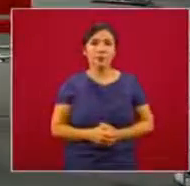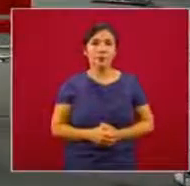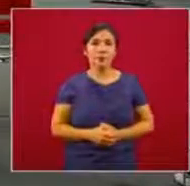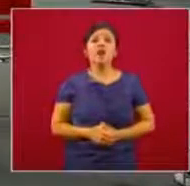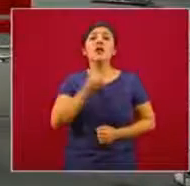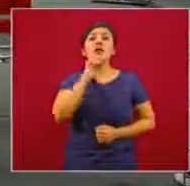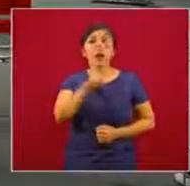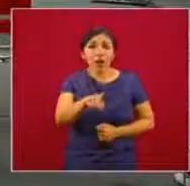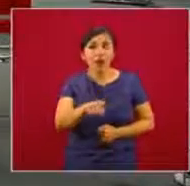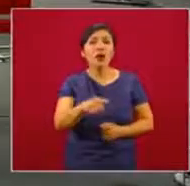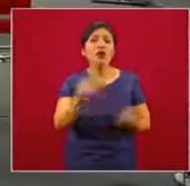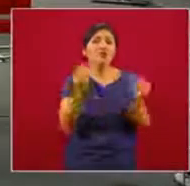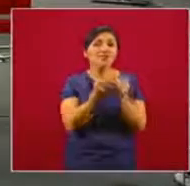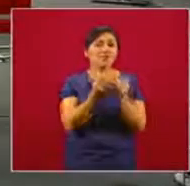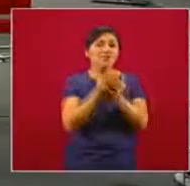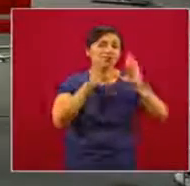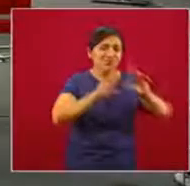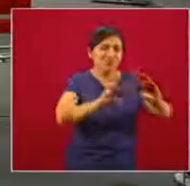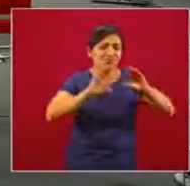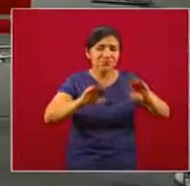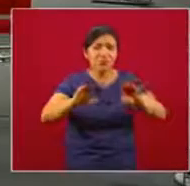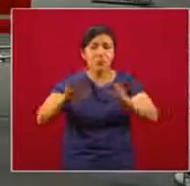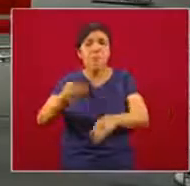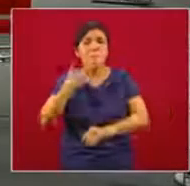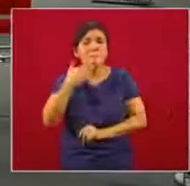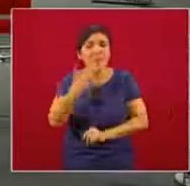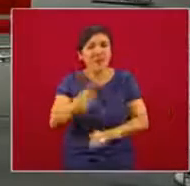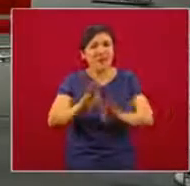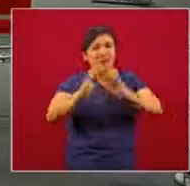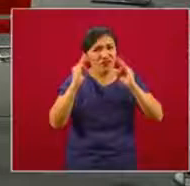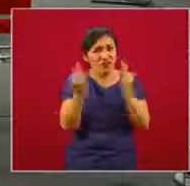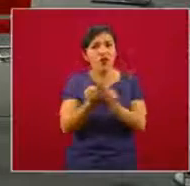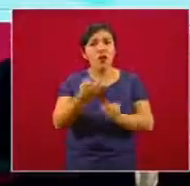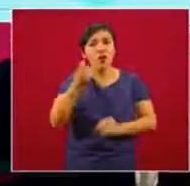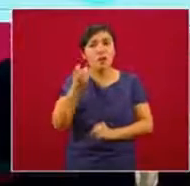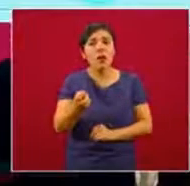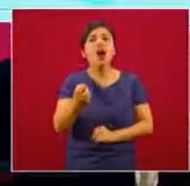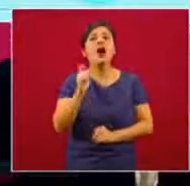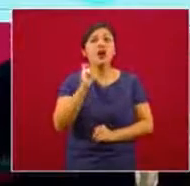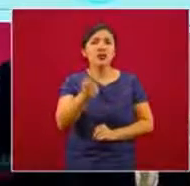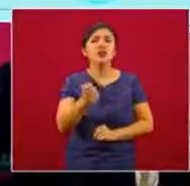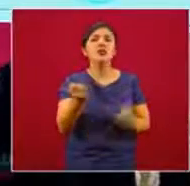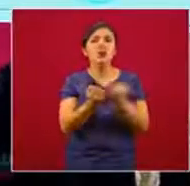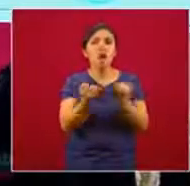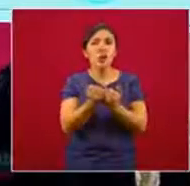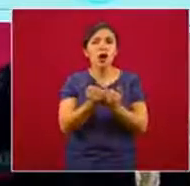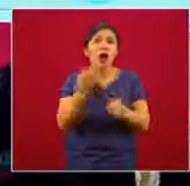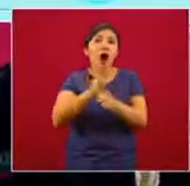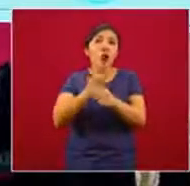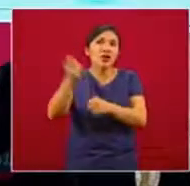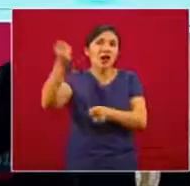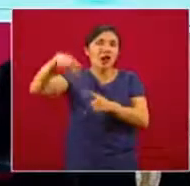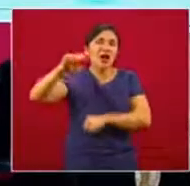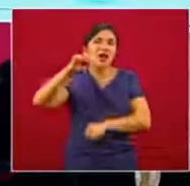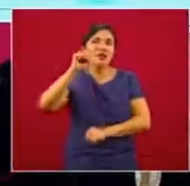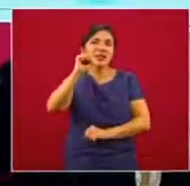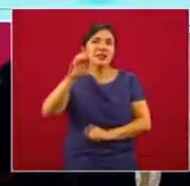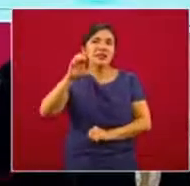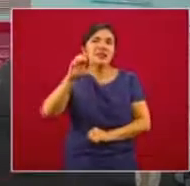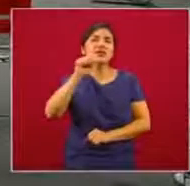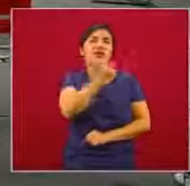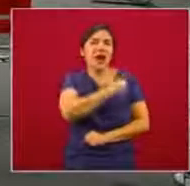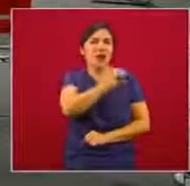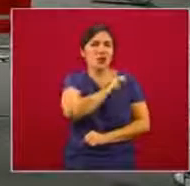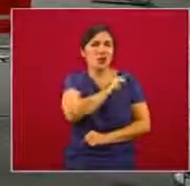be pointed out by the committee, we are going to have formal training. And this is precisely